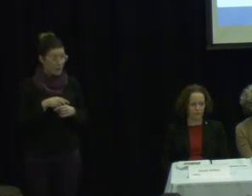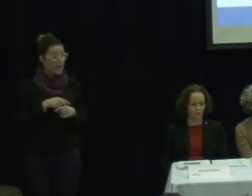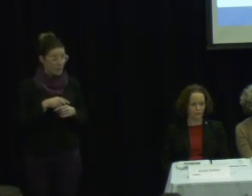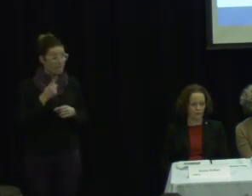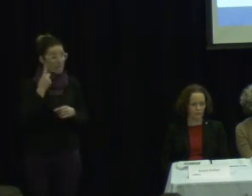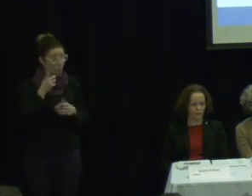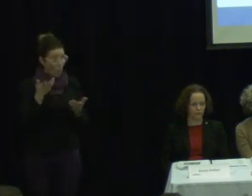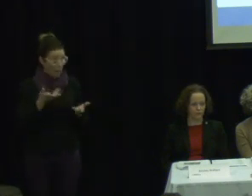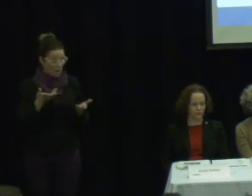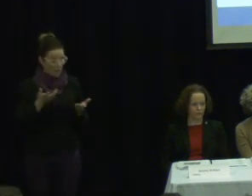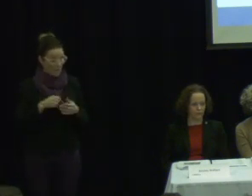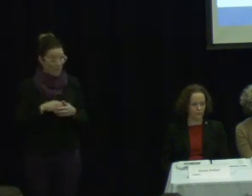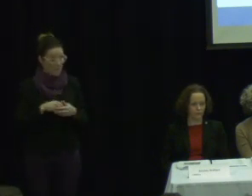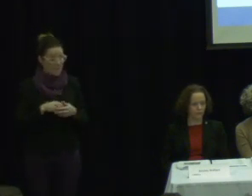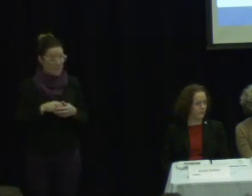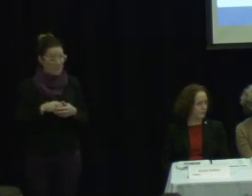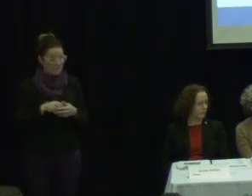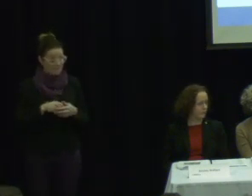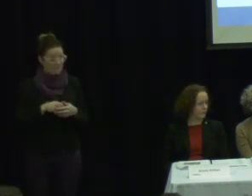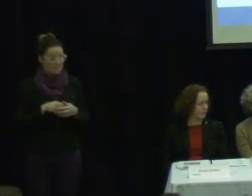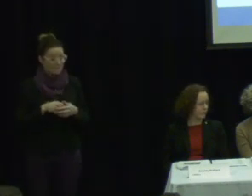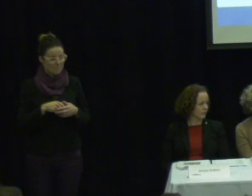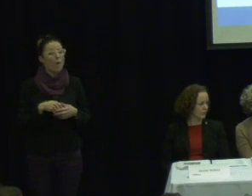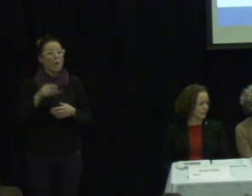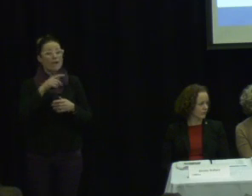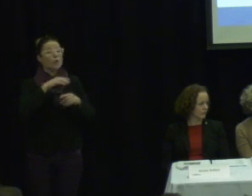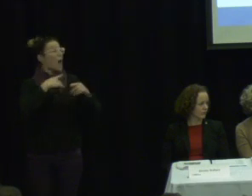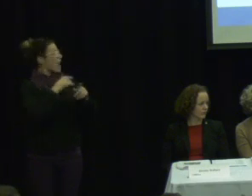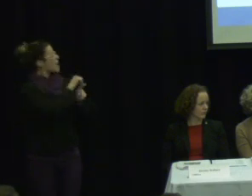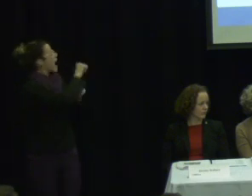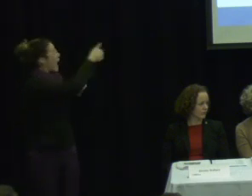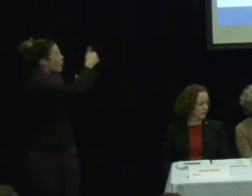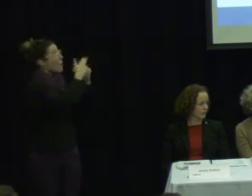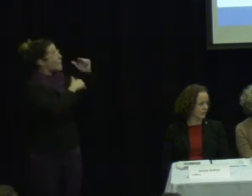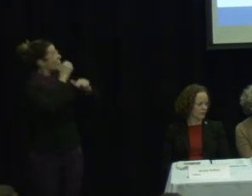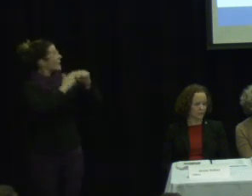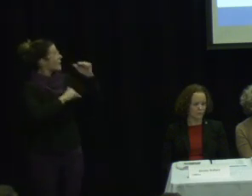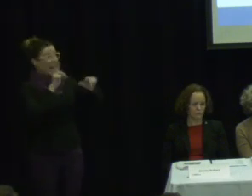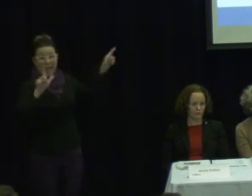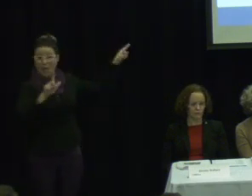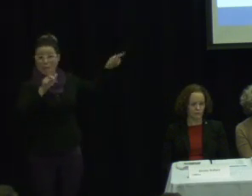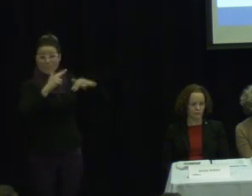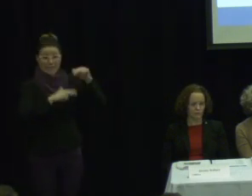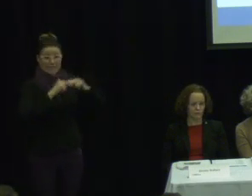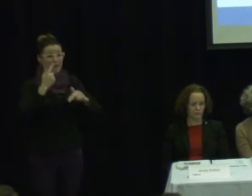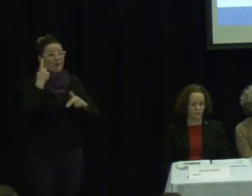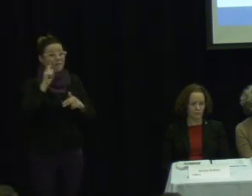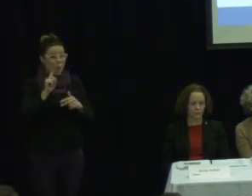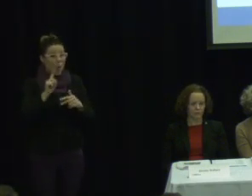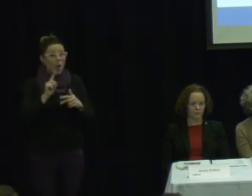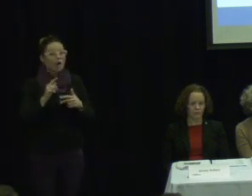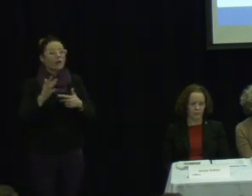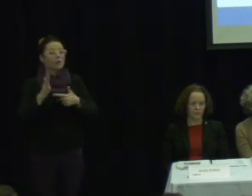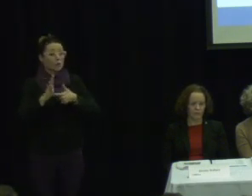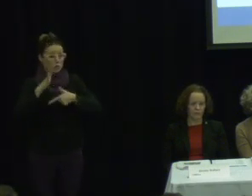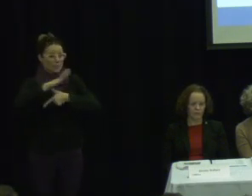did the market study, so that 577 is without hurting the Gorham campus, right? So we know that just in probably within